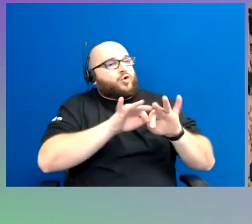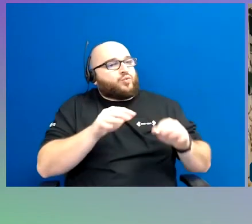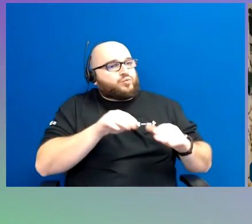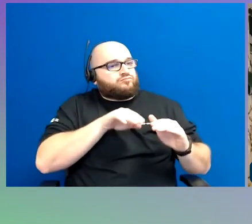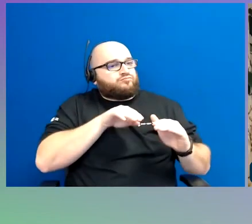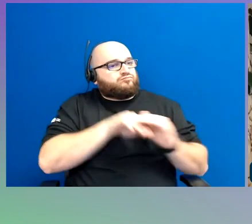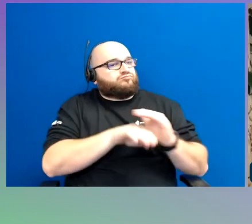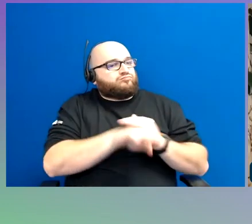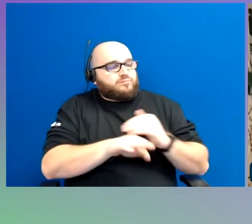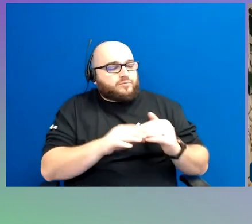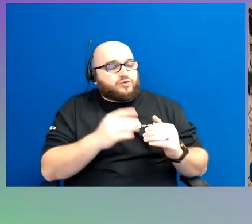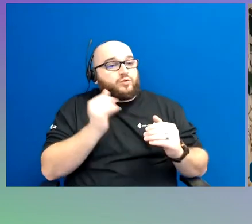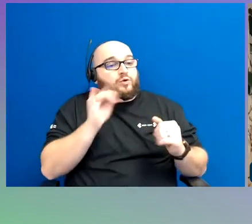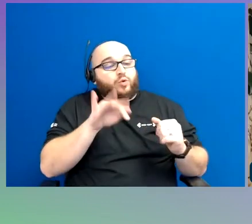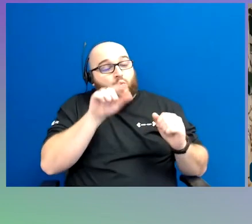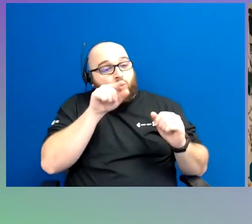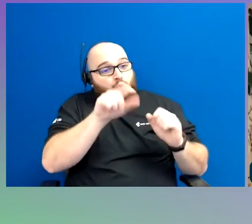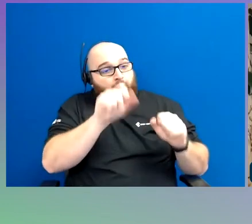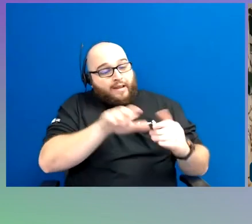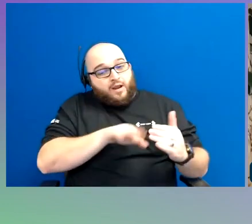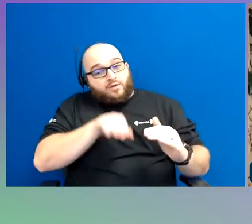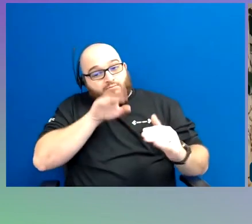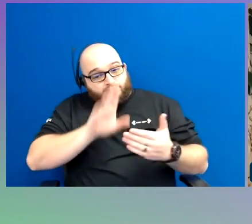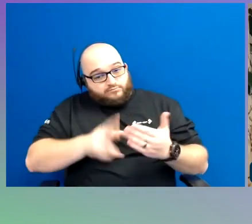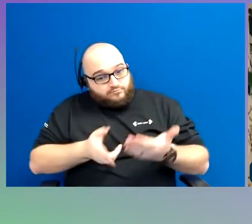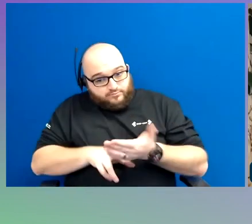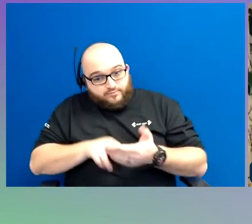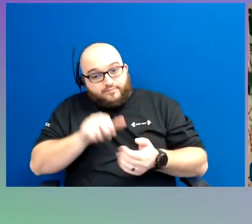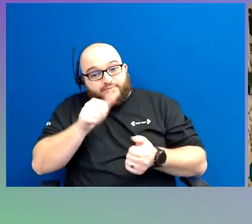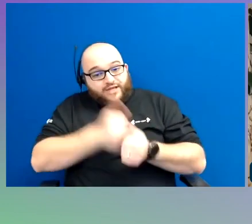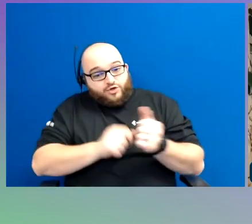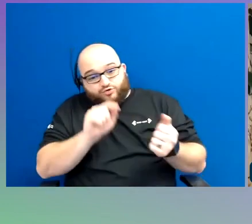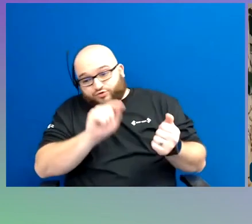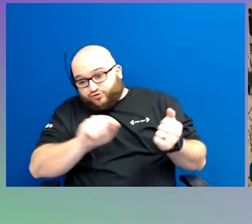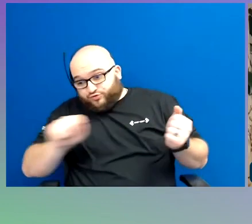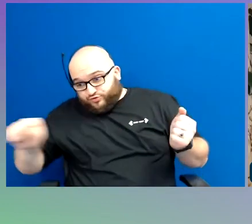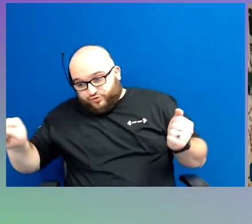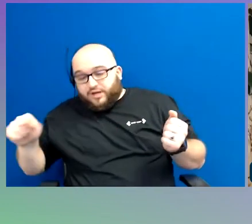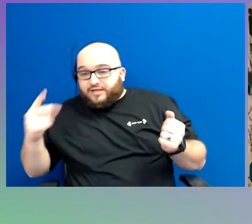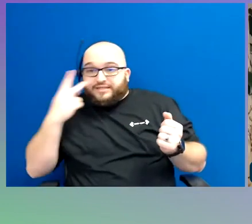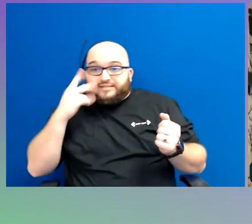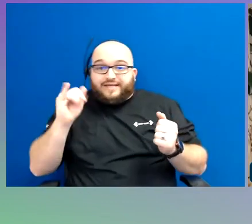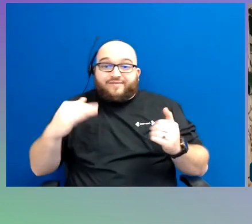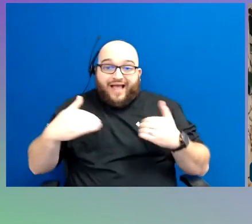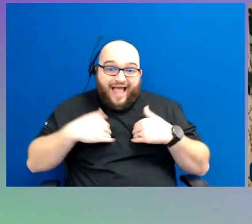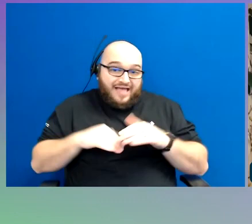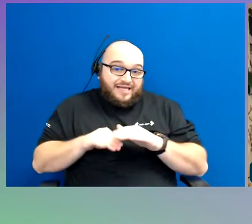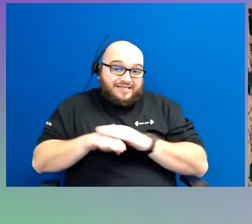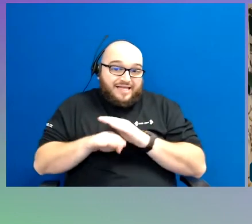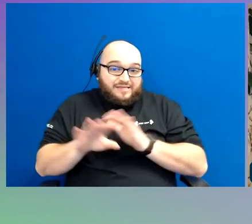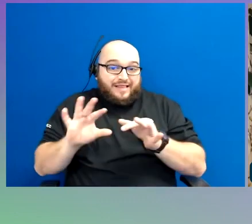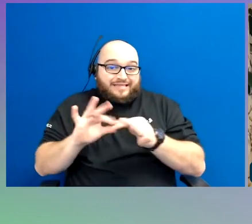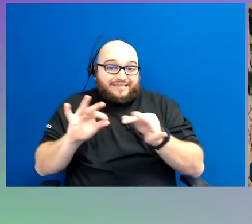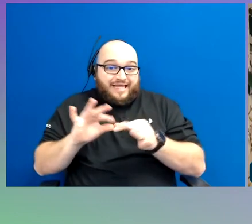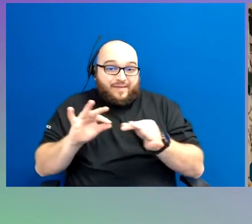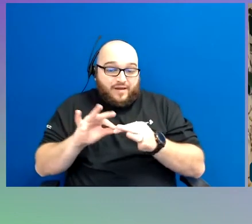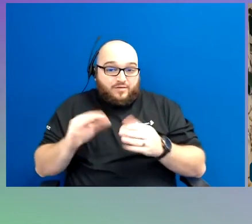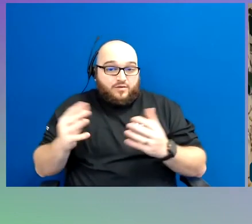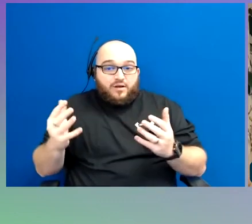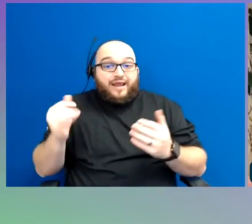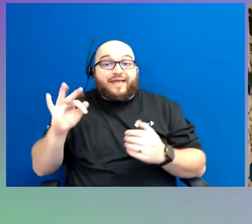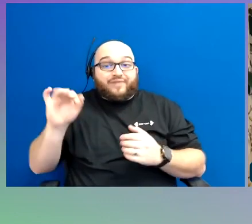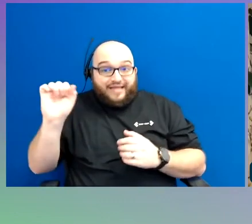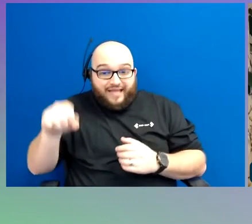into the different providers and look at, okay, do they have accessibility statement, and what does it say? Do they actually have like a